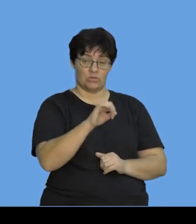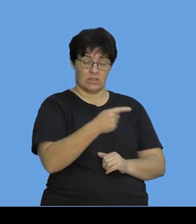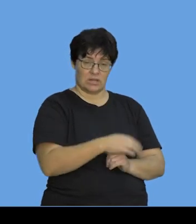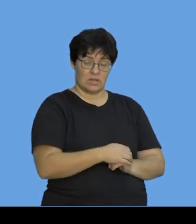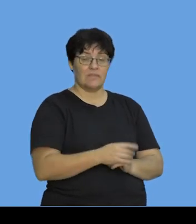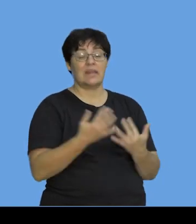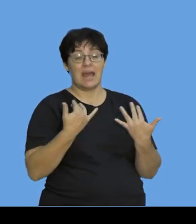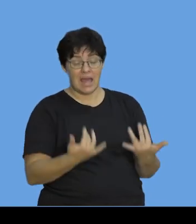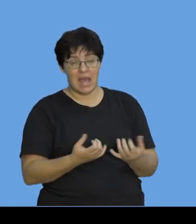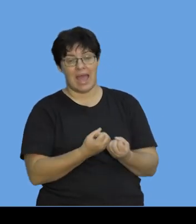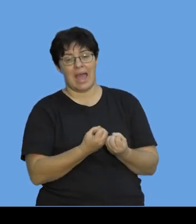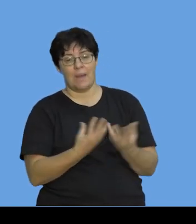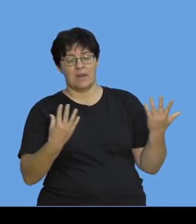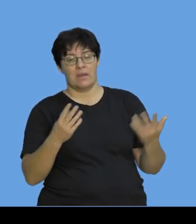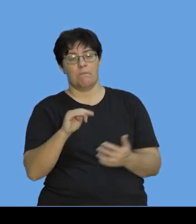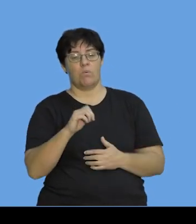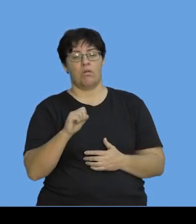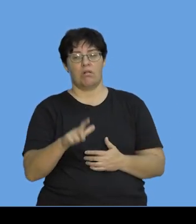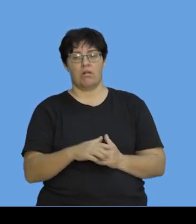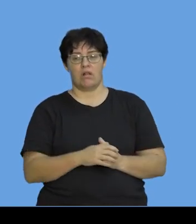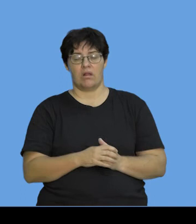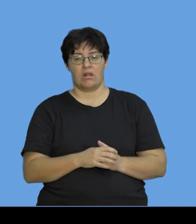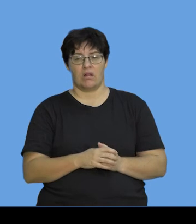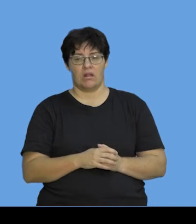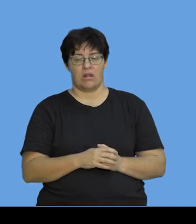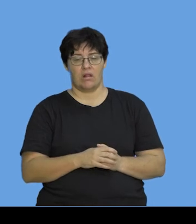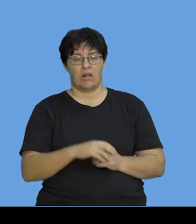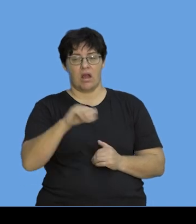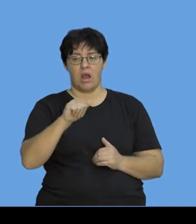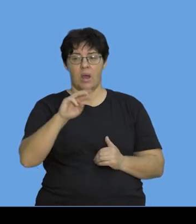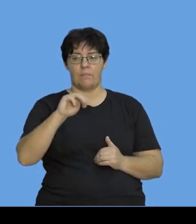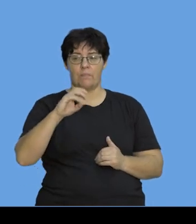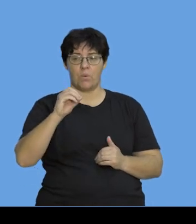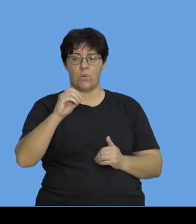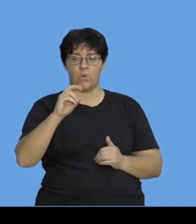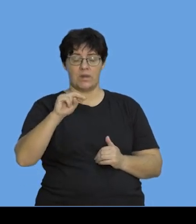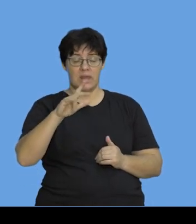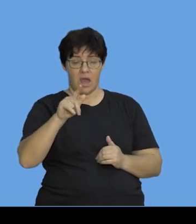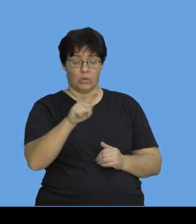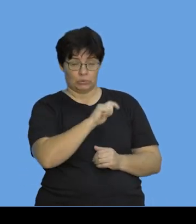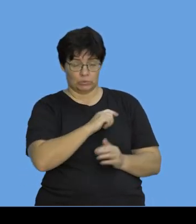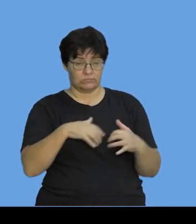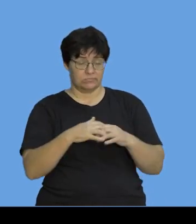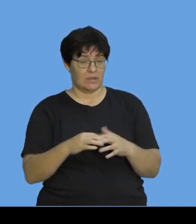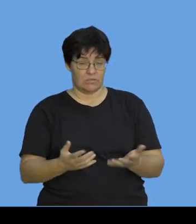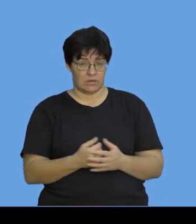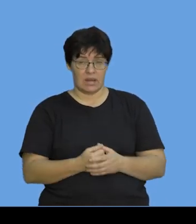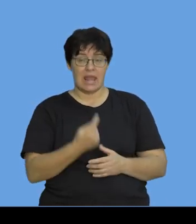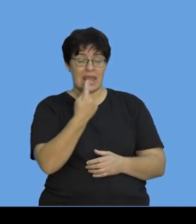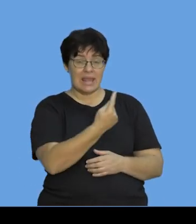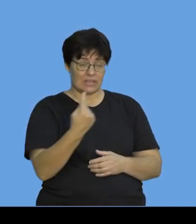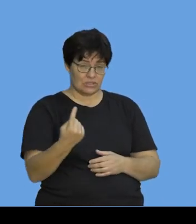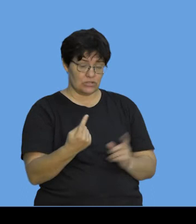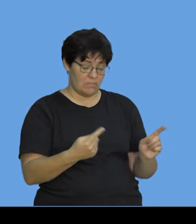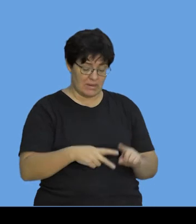moles of ammonia must be formed? Okay, every mole of nitrogen forms double